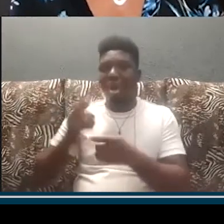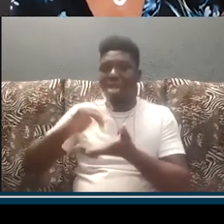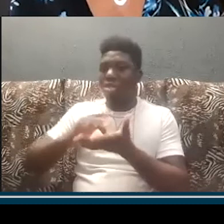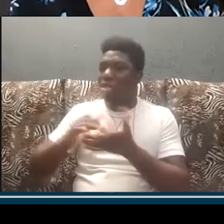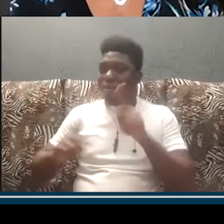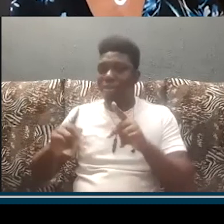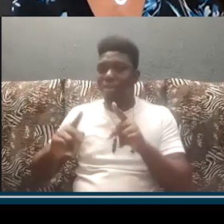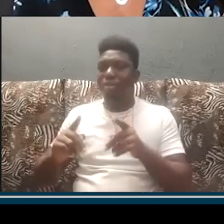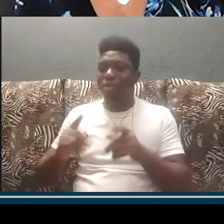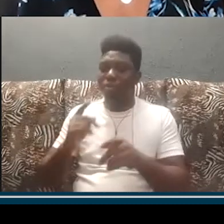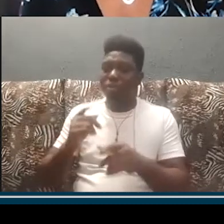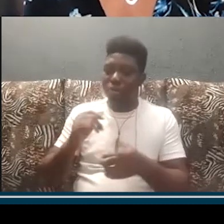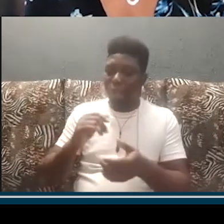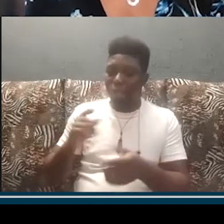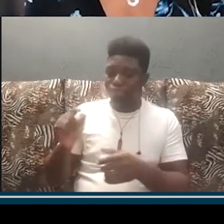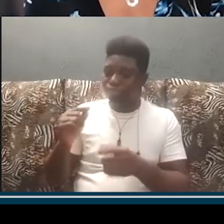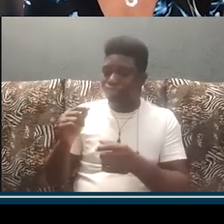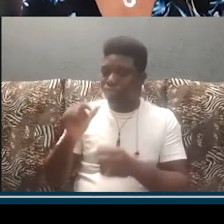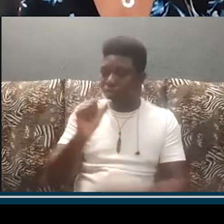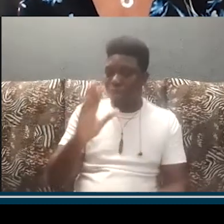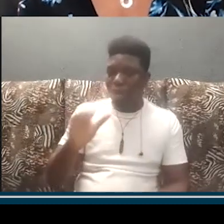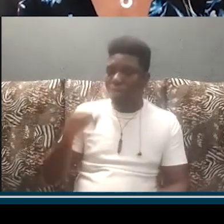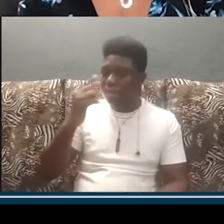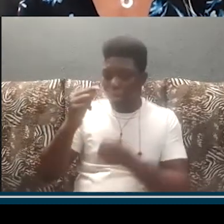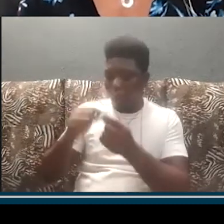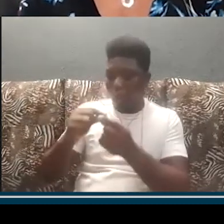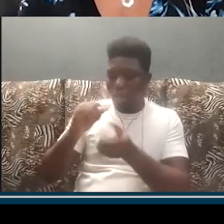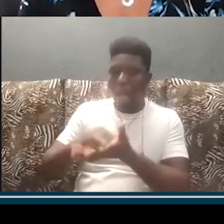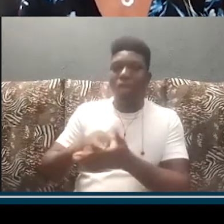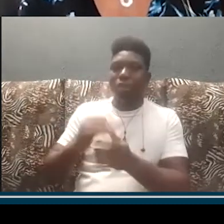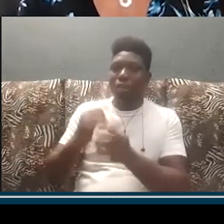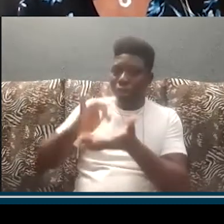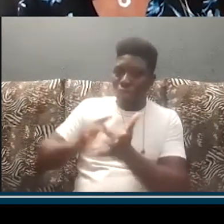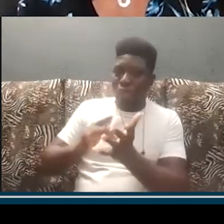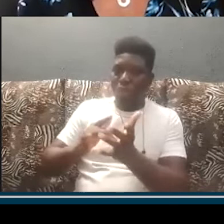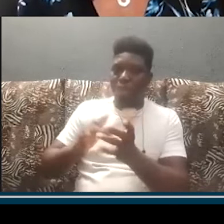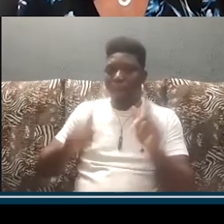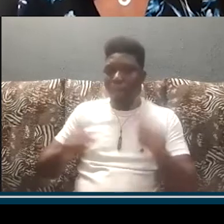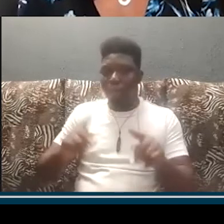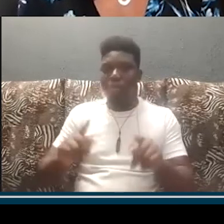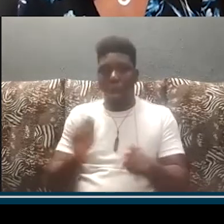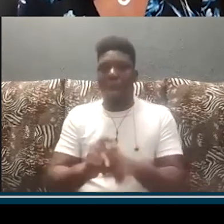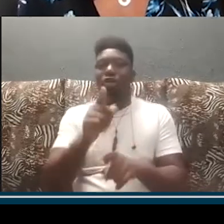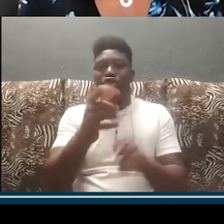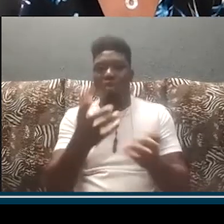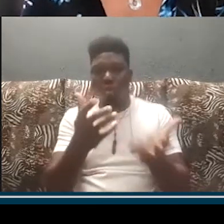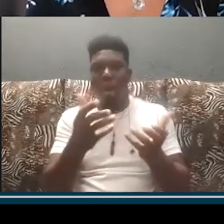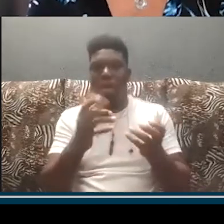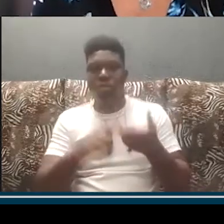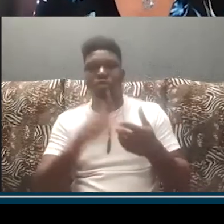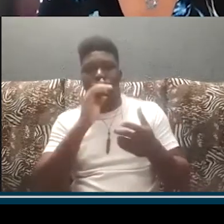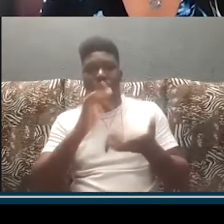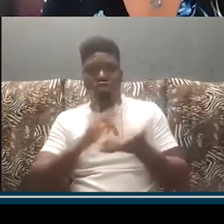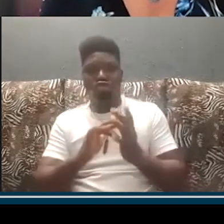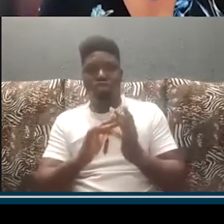treated. One of the most powerful things about our oppressive culture is that it can